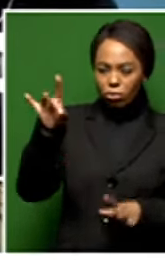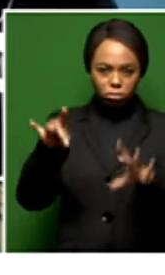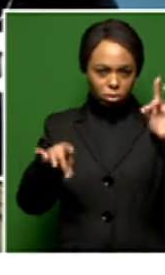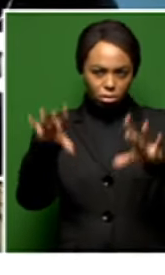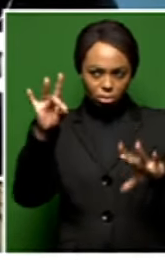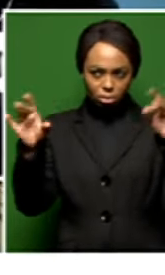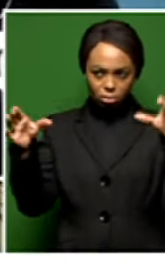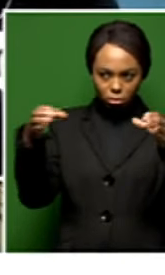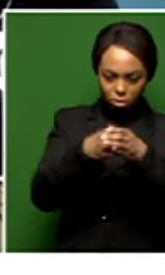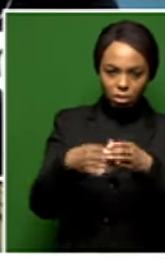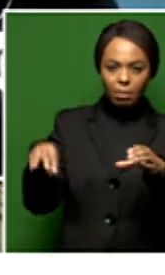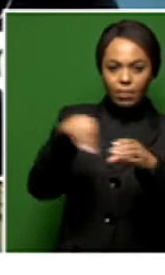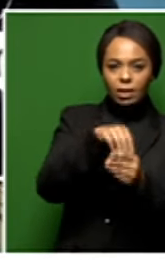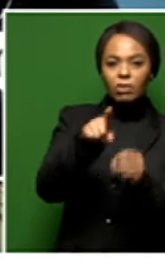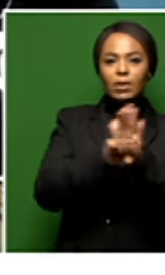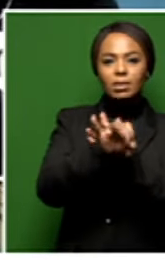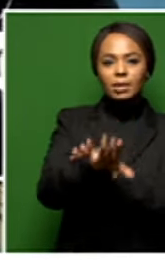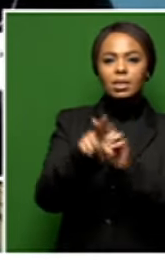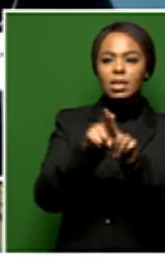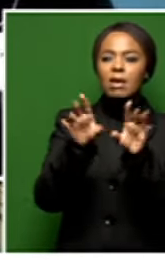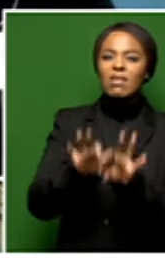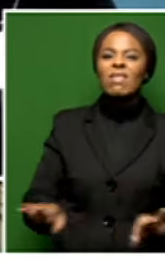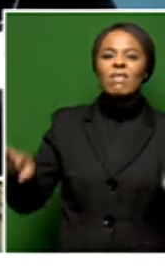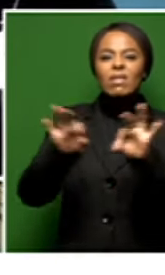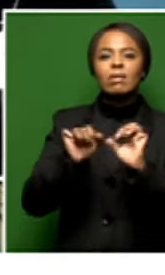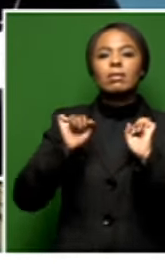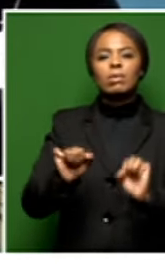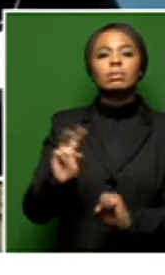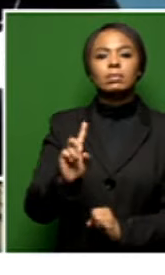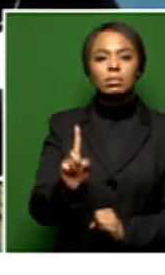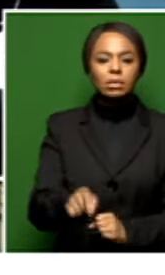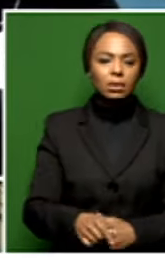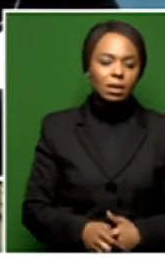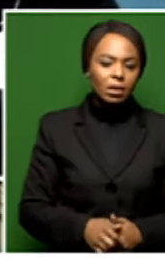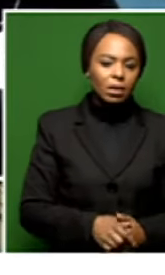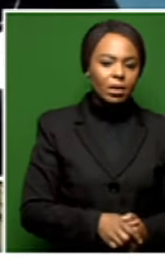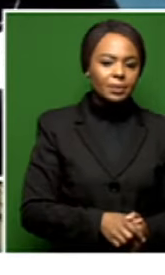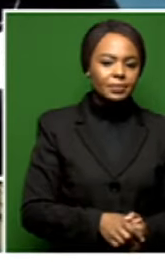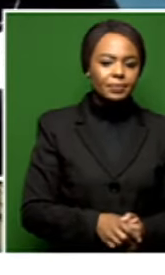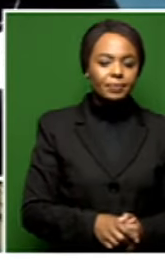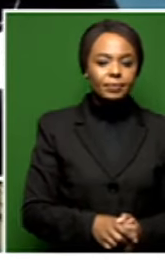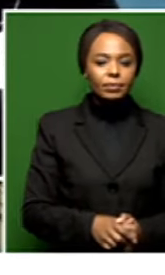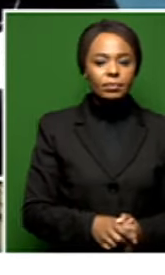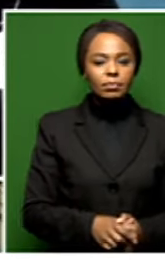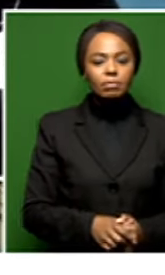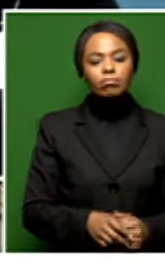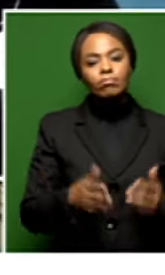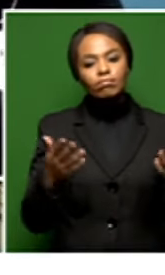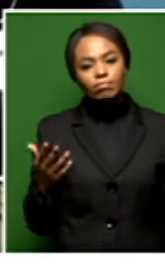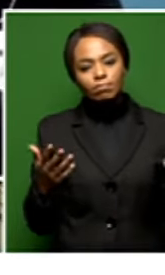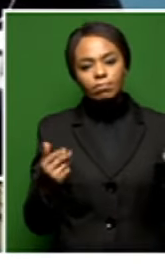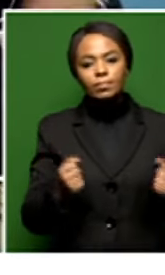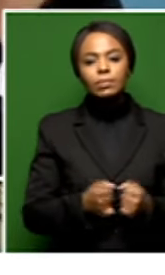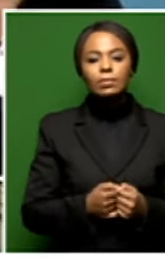you know, they need to be part of the exhibition, and the kind of value that they will bring, that will bring on board? So as